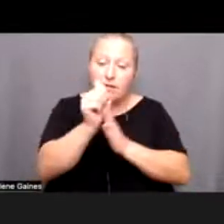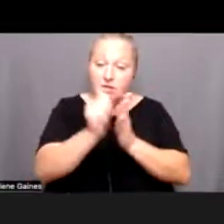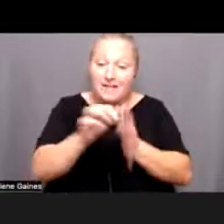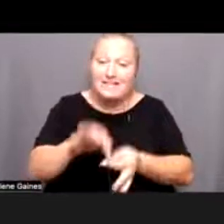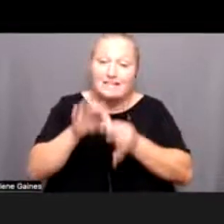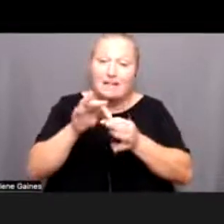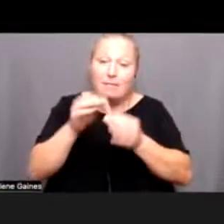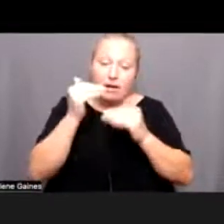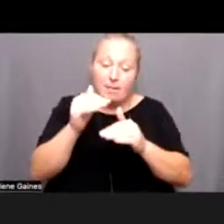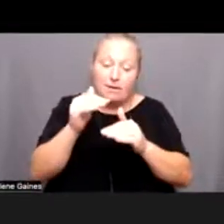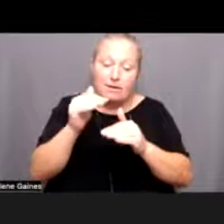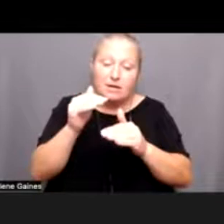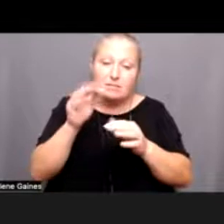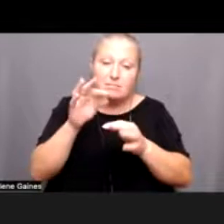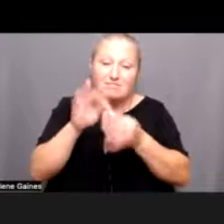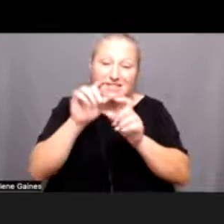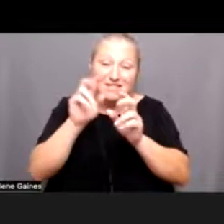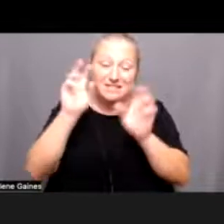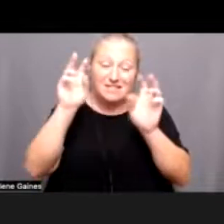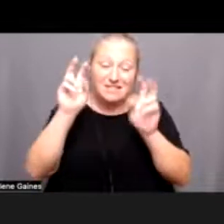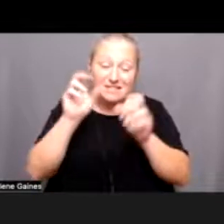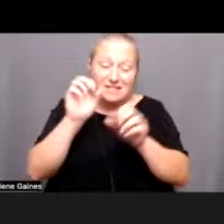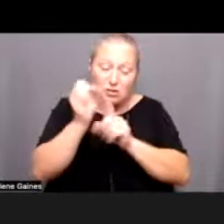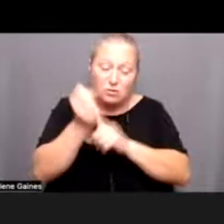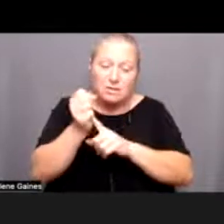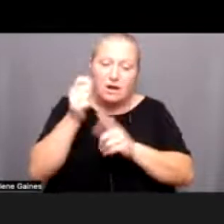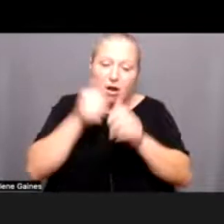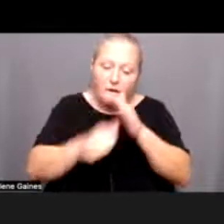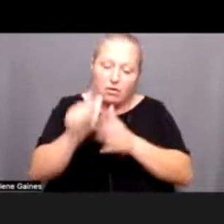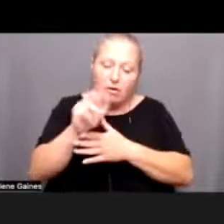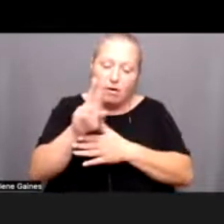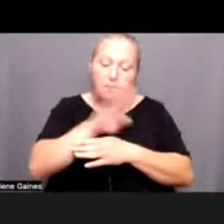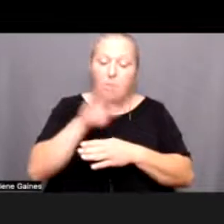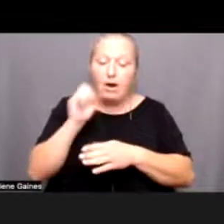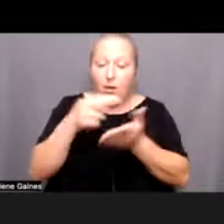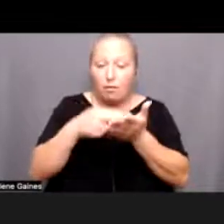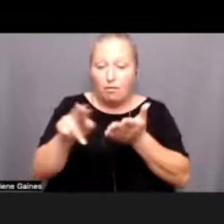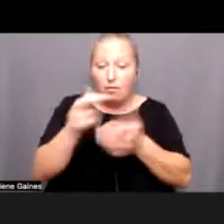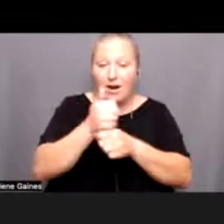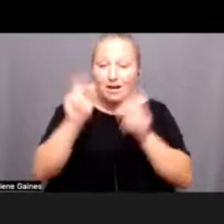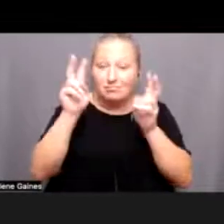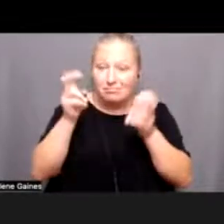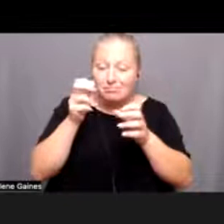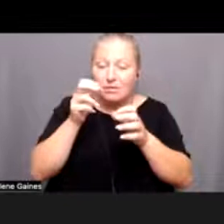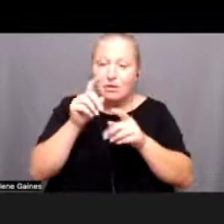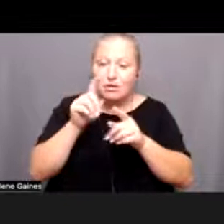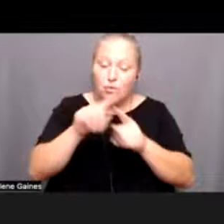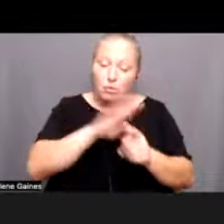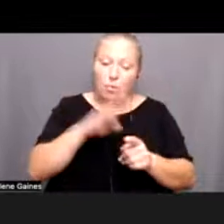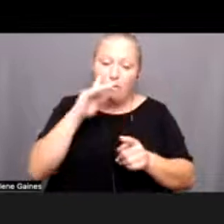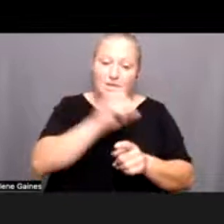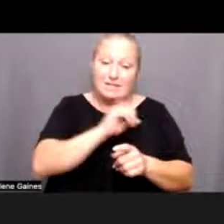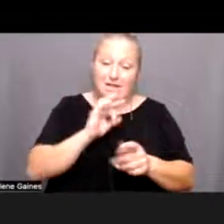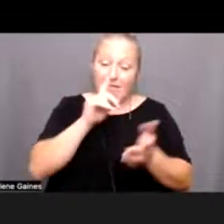under limited circumstances as permitted by law. The board may refer matters raised in this forum to staff for investigation